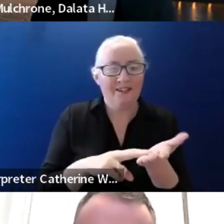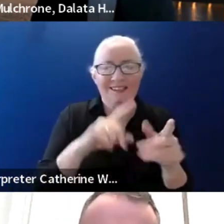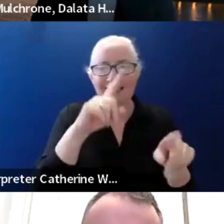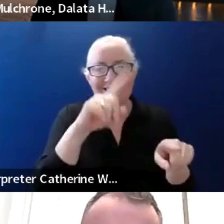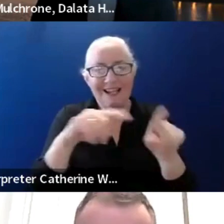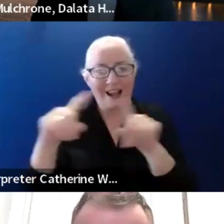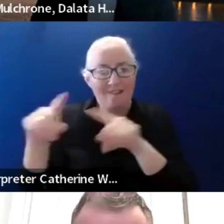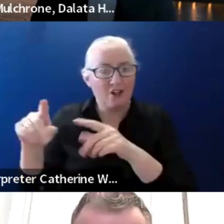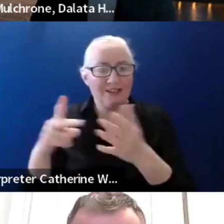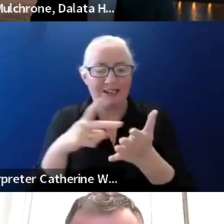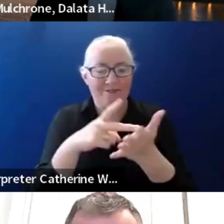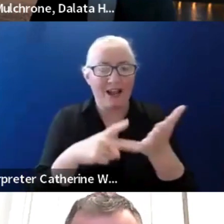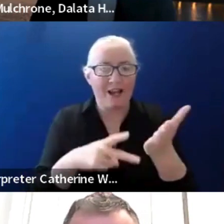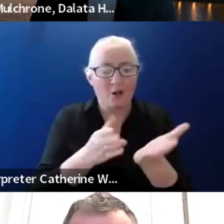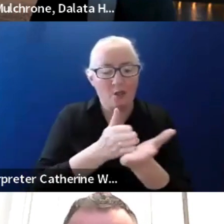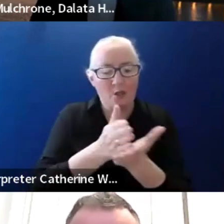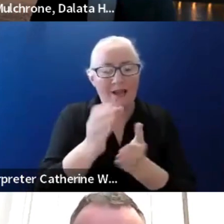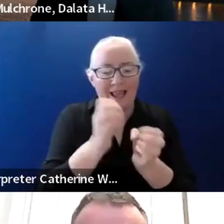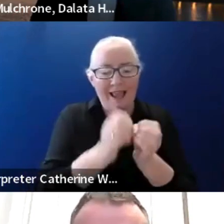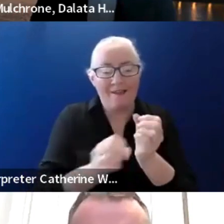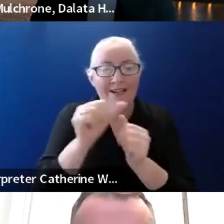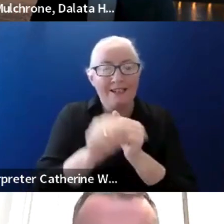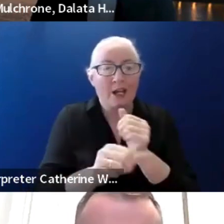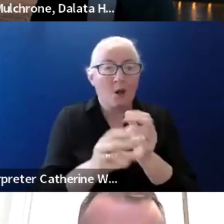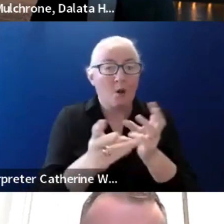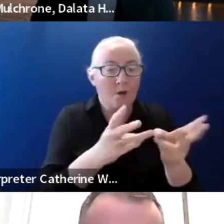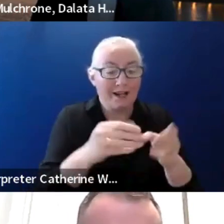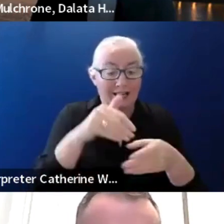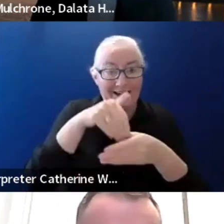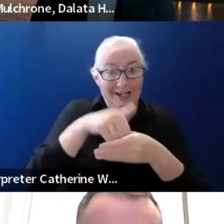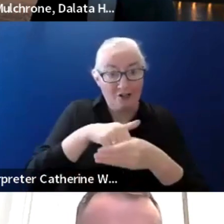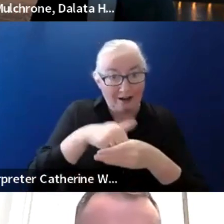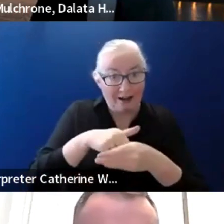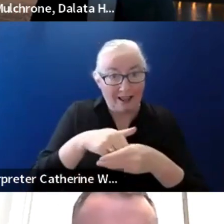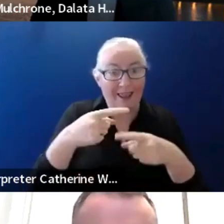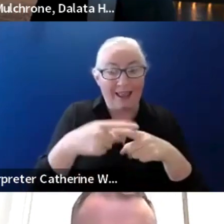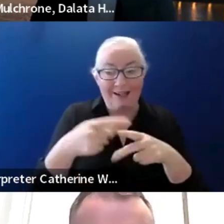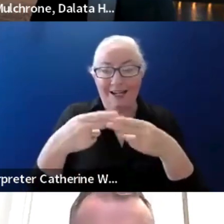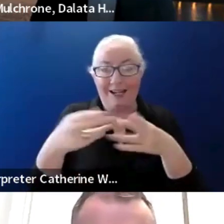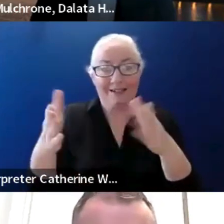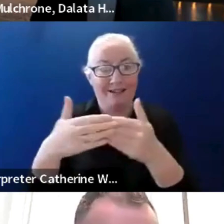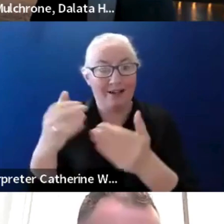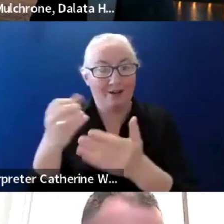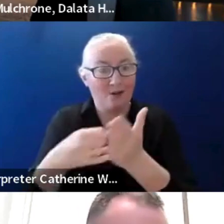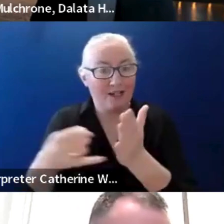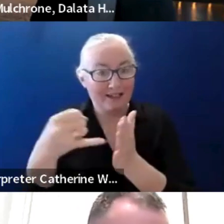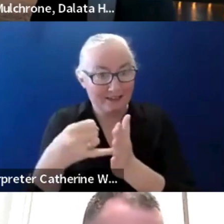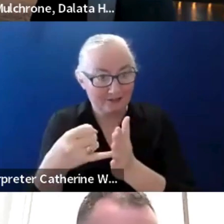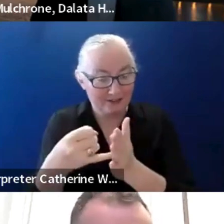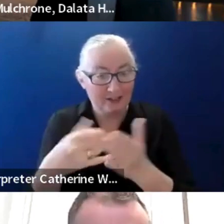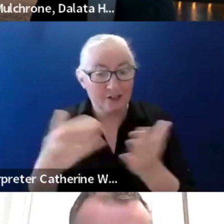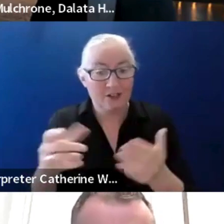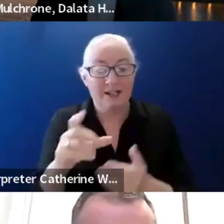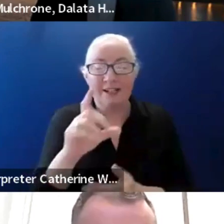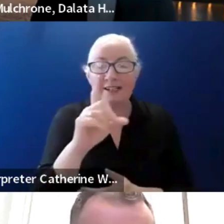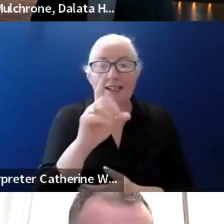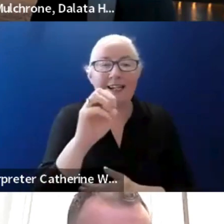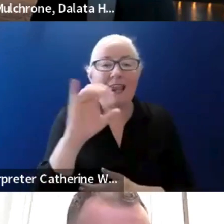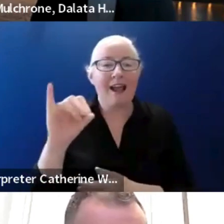diversity value in their day-to-day operations, internally and externally. The D&I